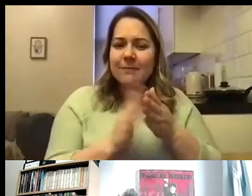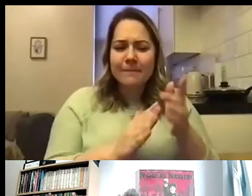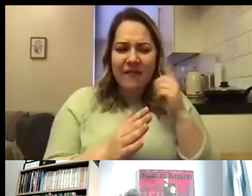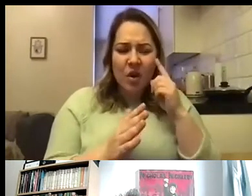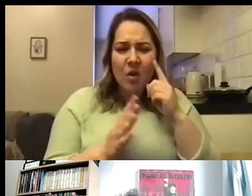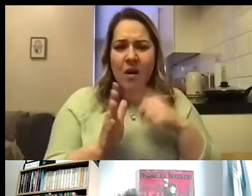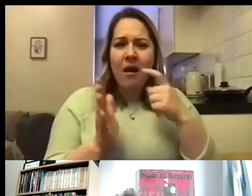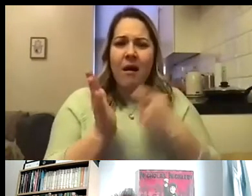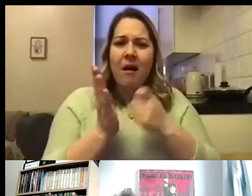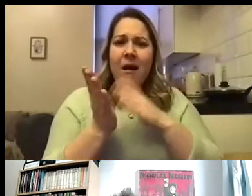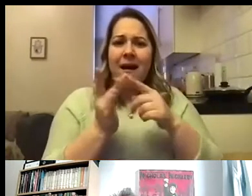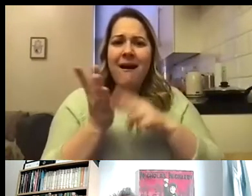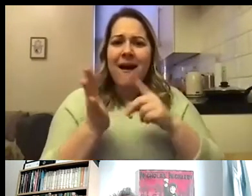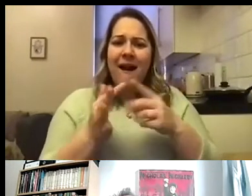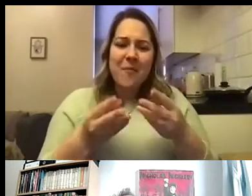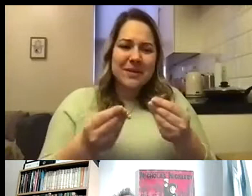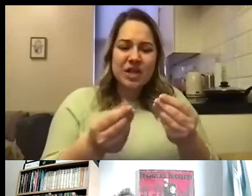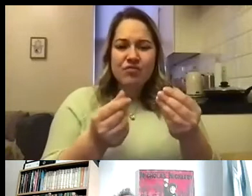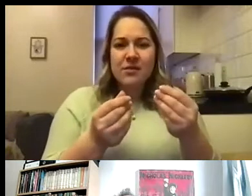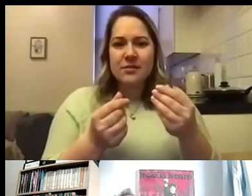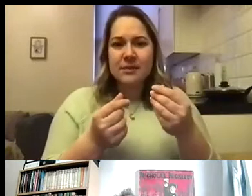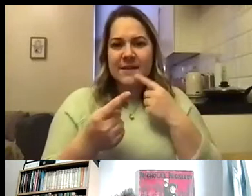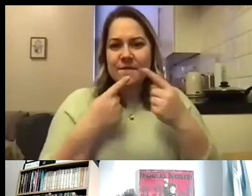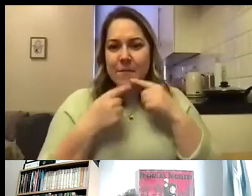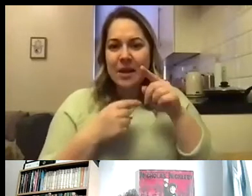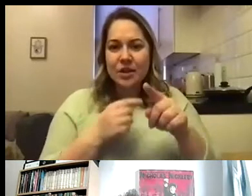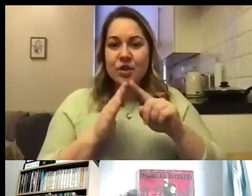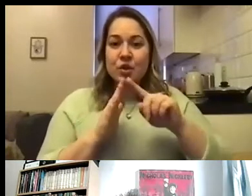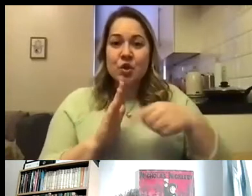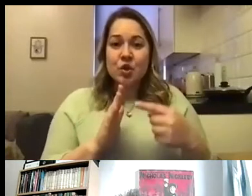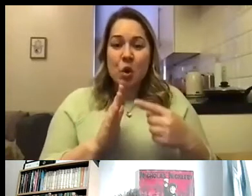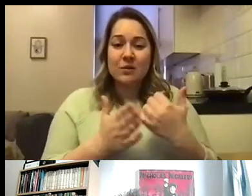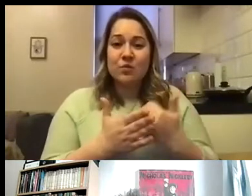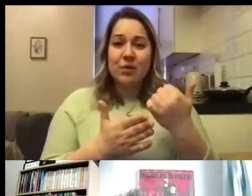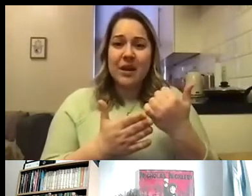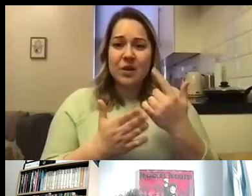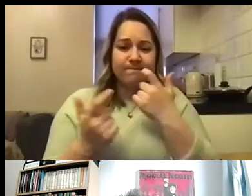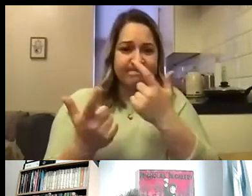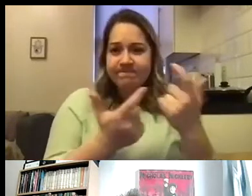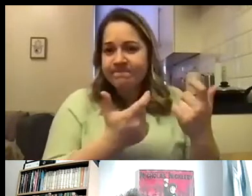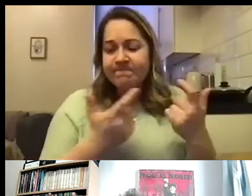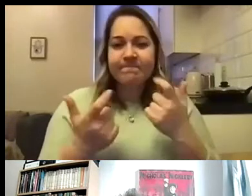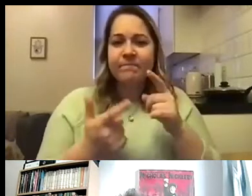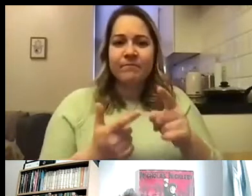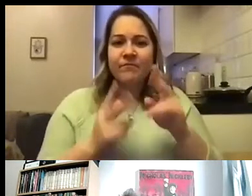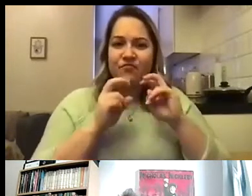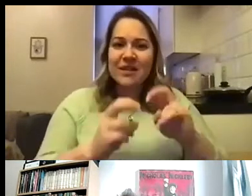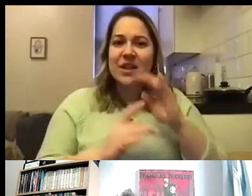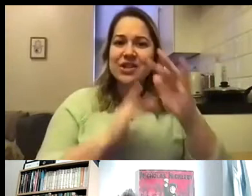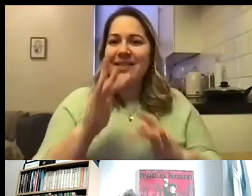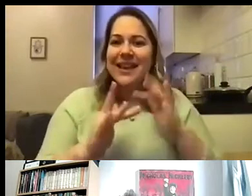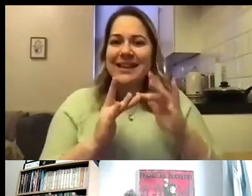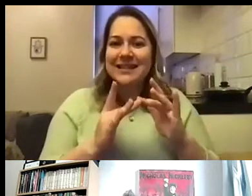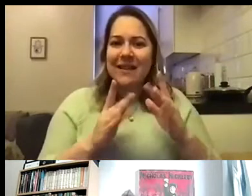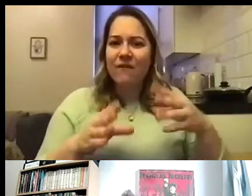material, and you know, Jodie did an amazing job as well of scouring the internet for